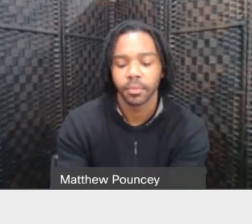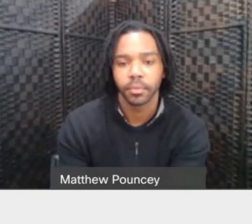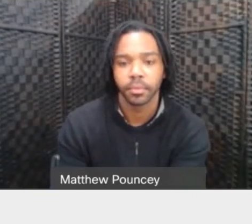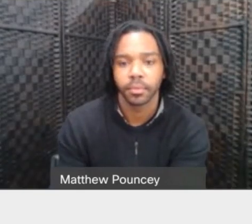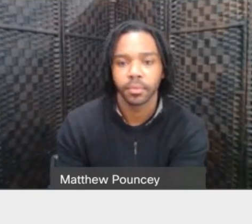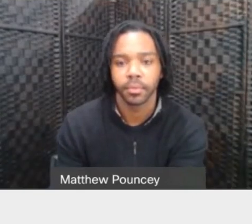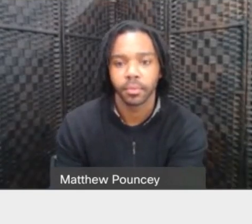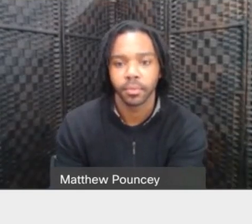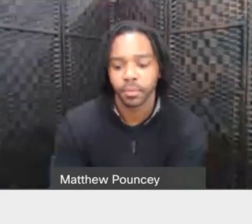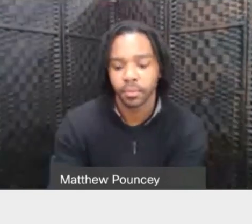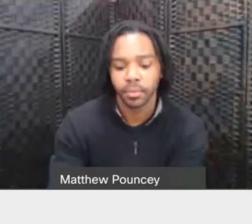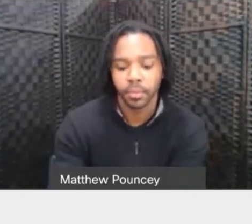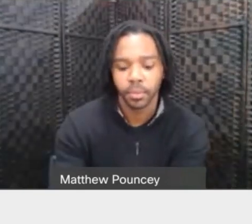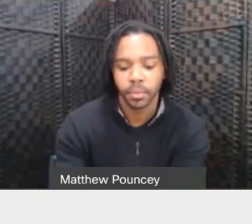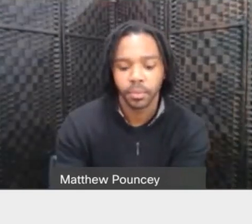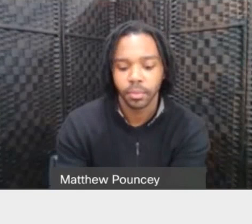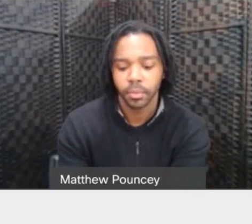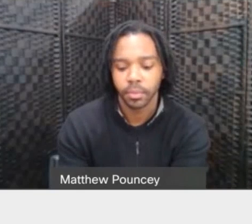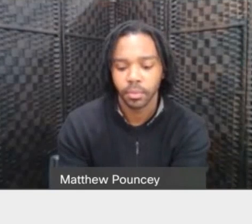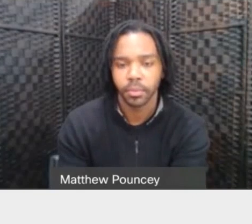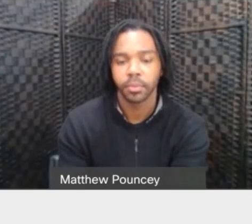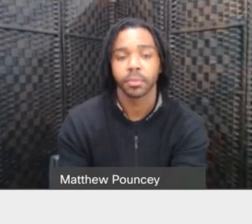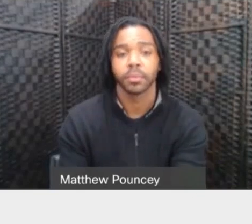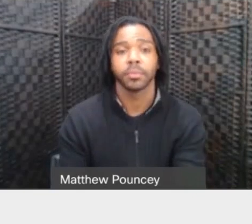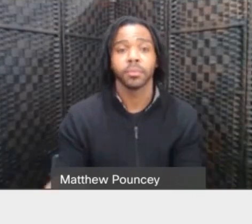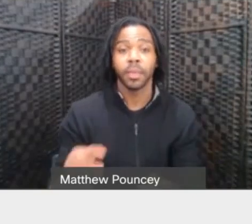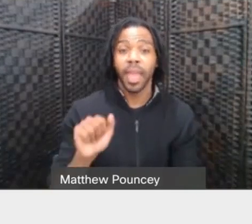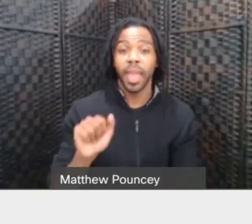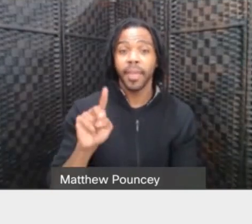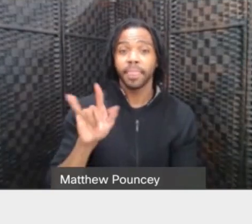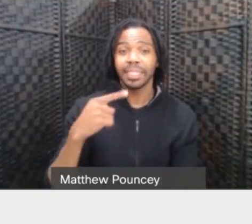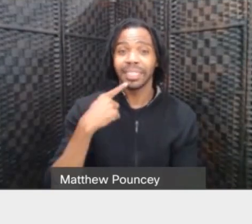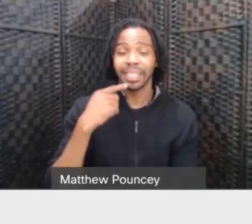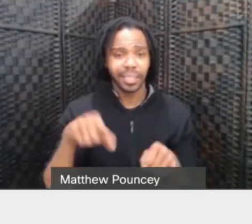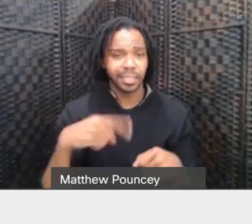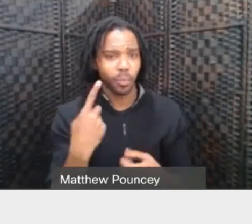Can someone share information on how we can connect with other providers?